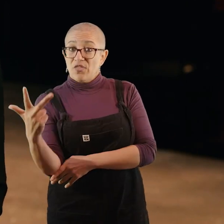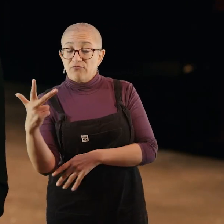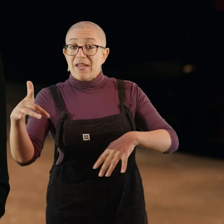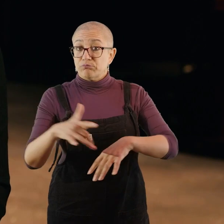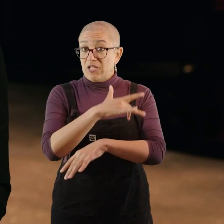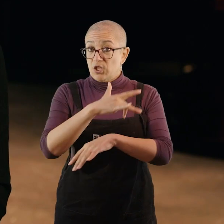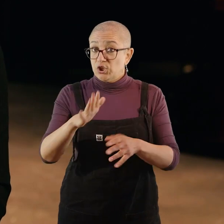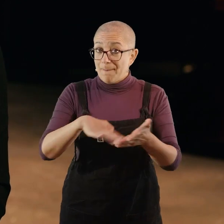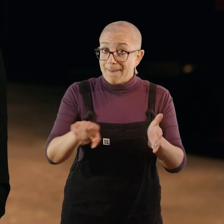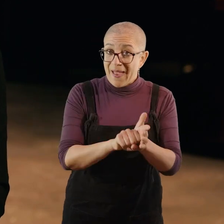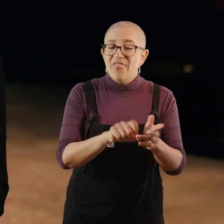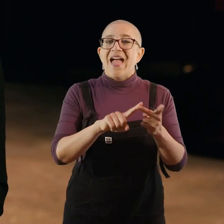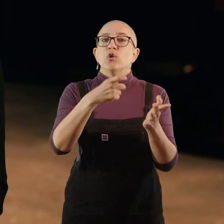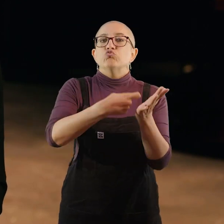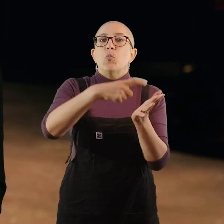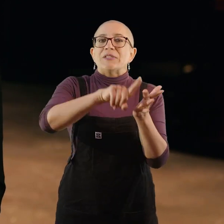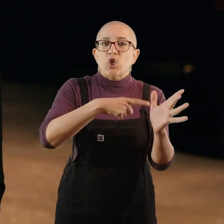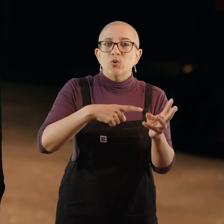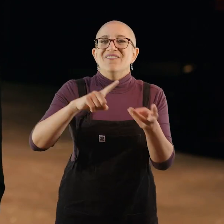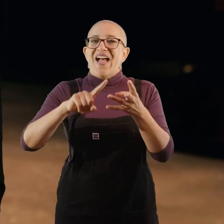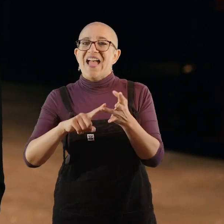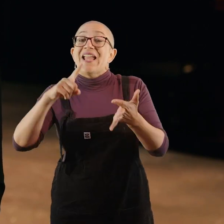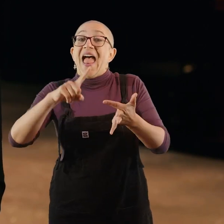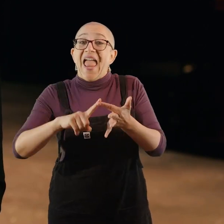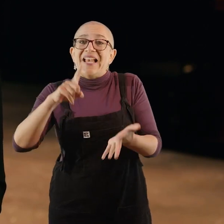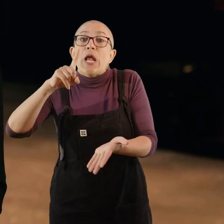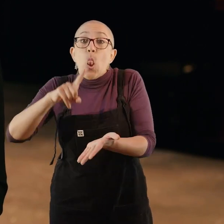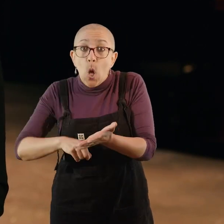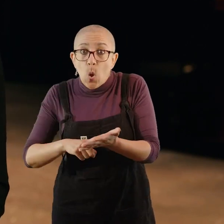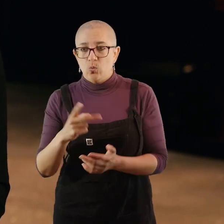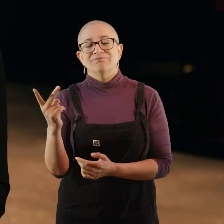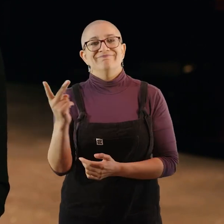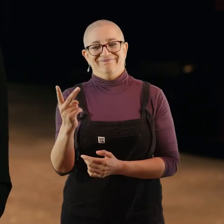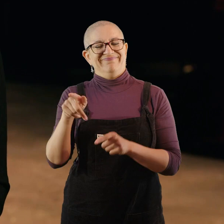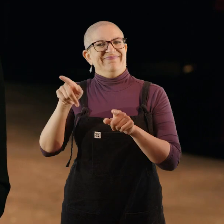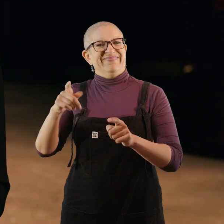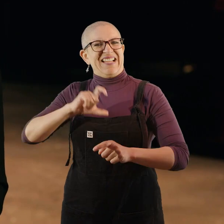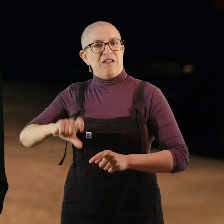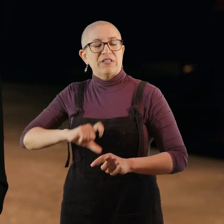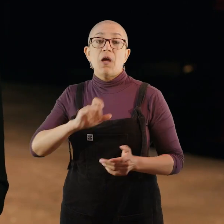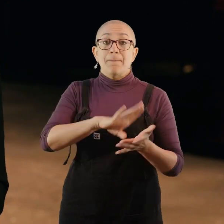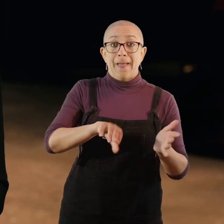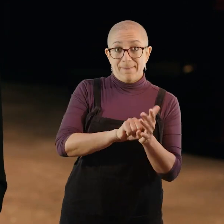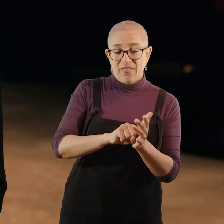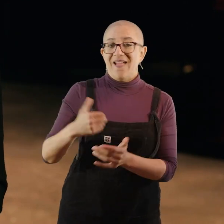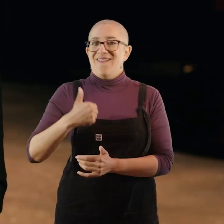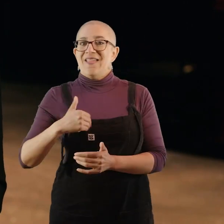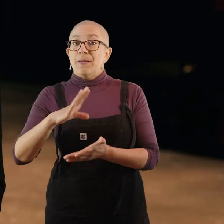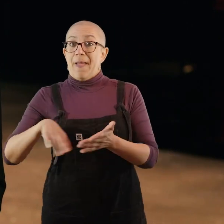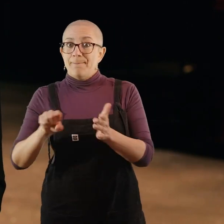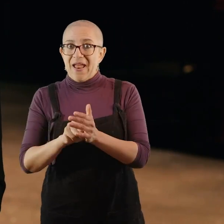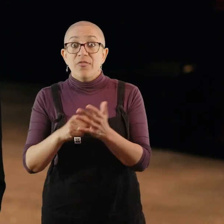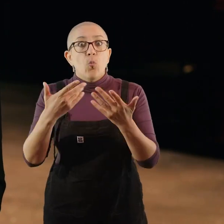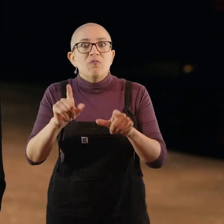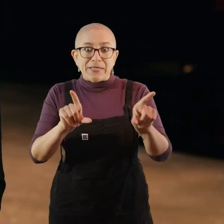Reuben Joseph and Ailey Lone, who are playing Macbeth and Lady Macbeth. We've chosen to look at two pivotal scenes